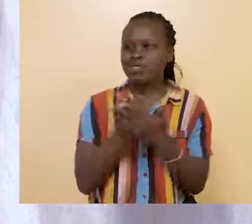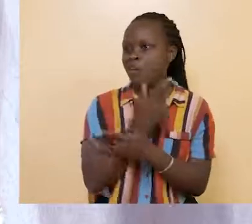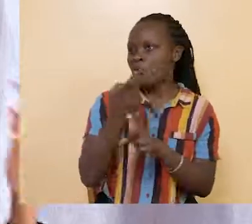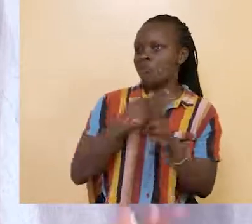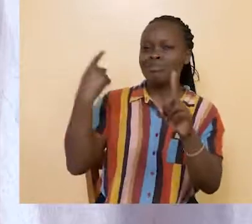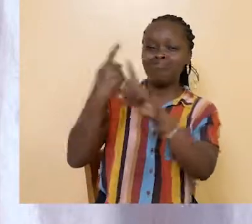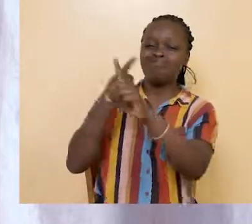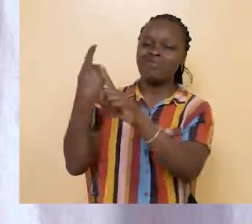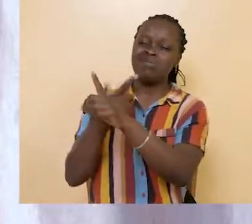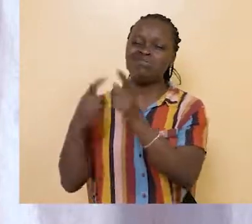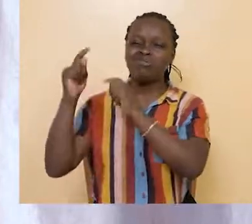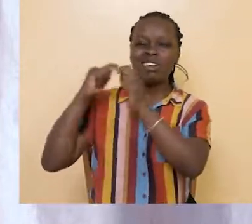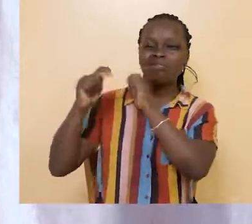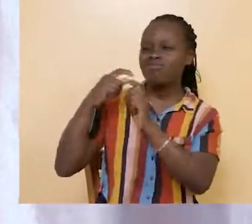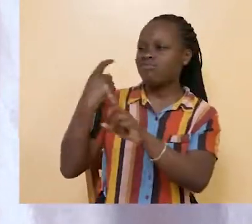here from very different